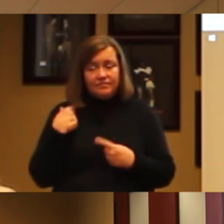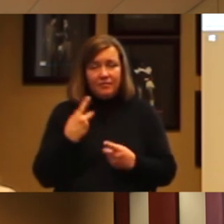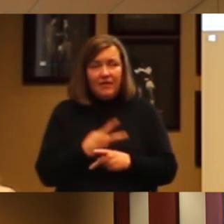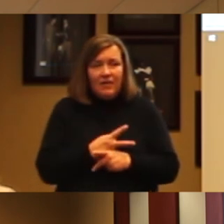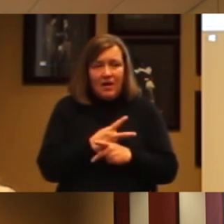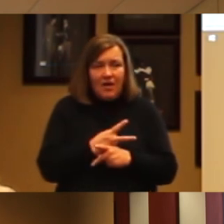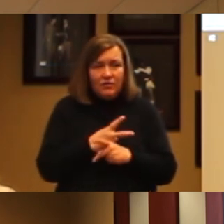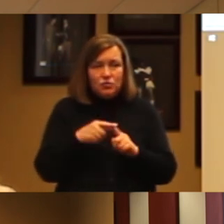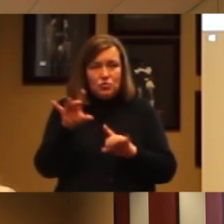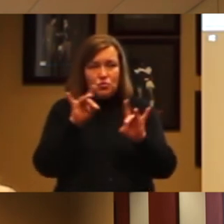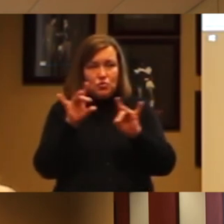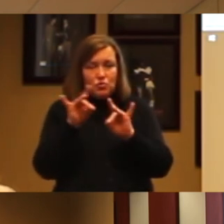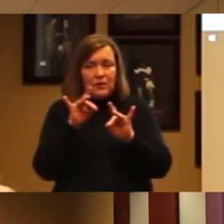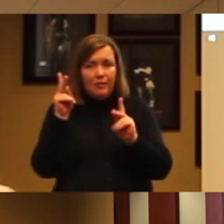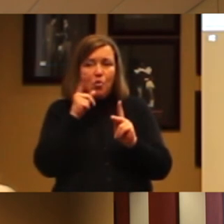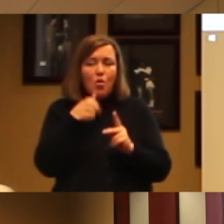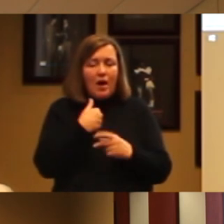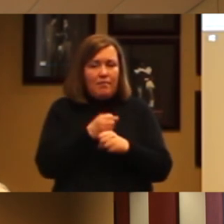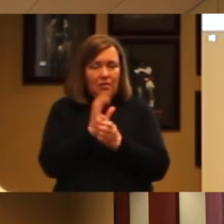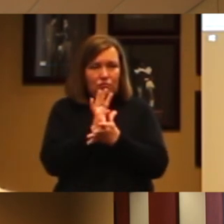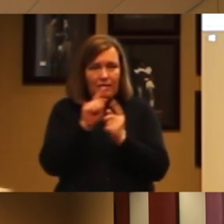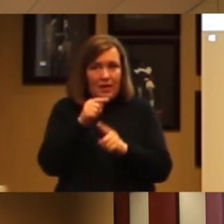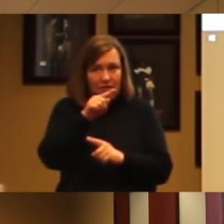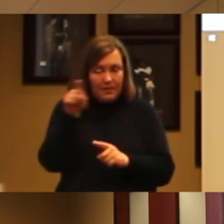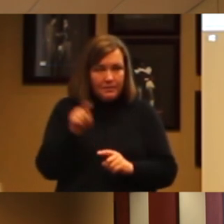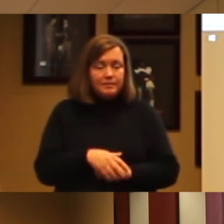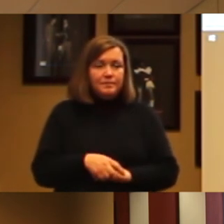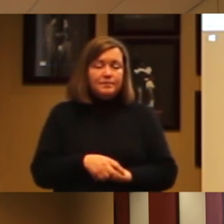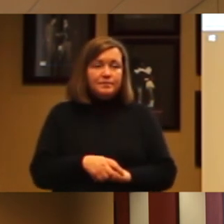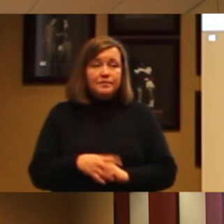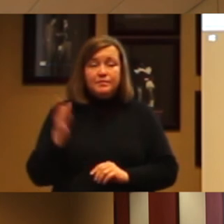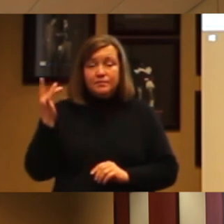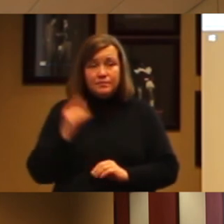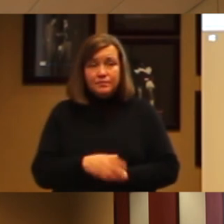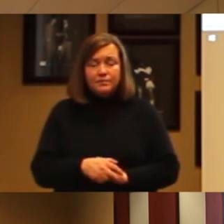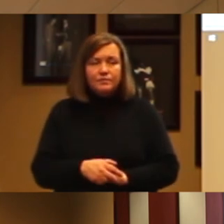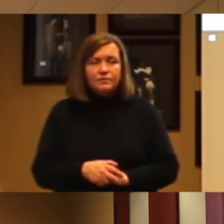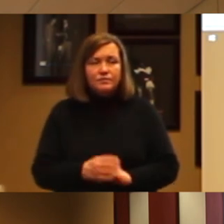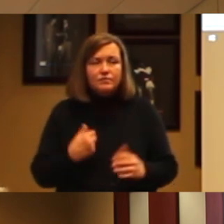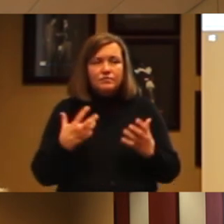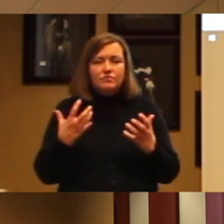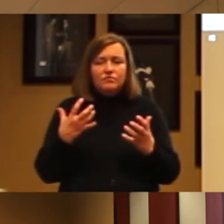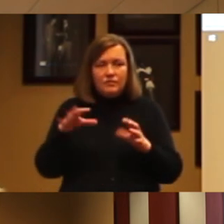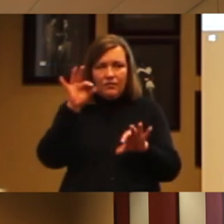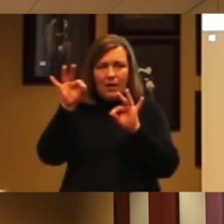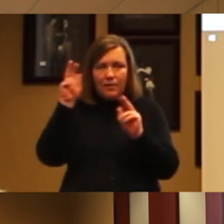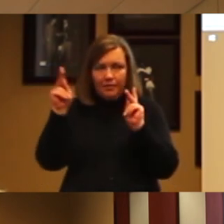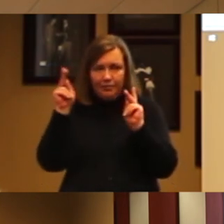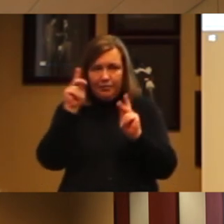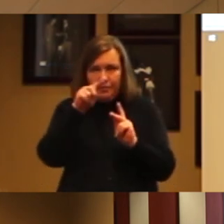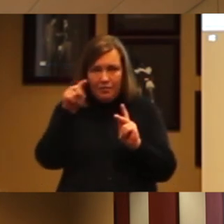in choosing the subjects of my documentaries, because what I want is to find people who really